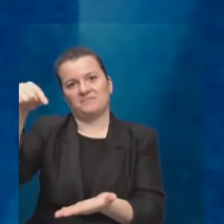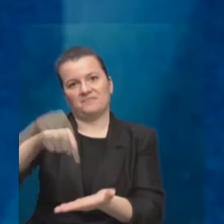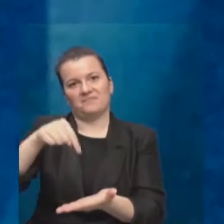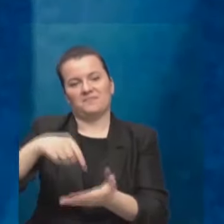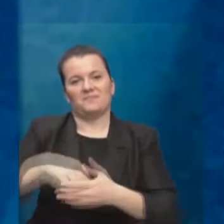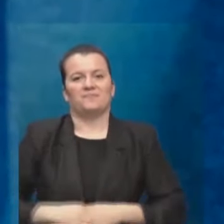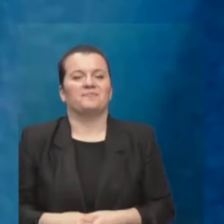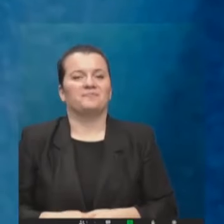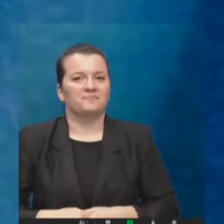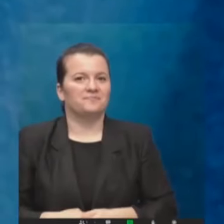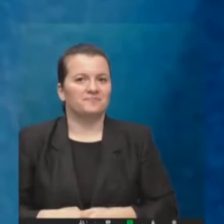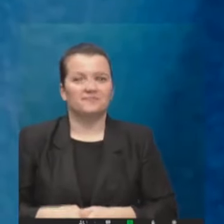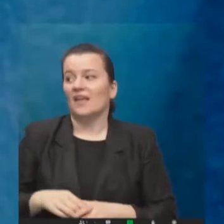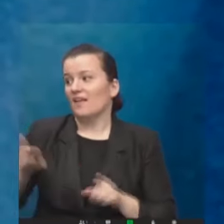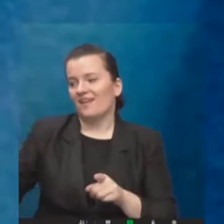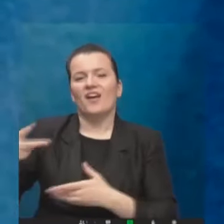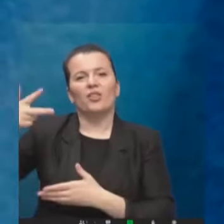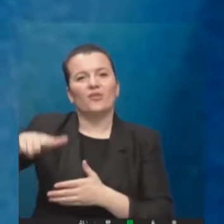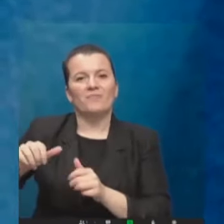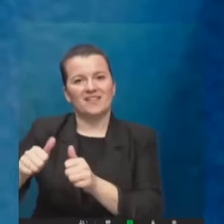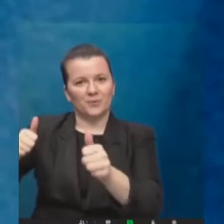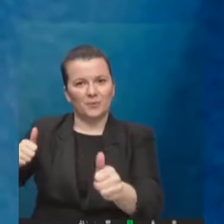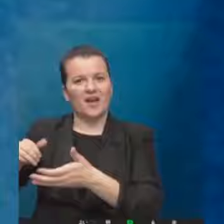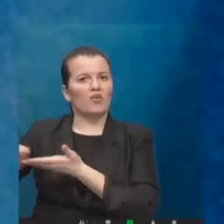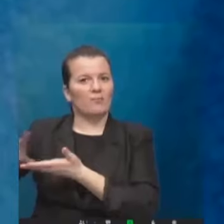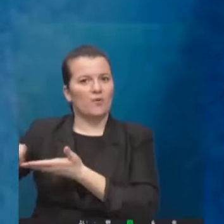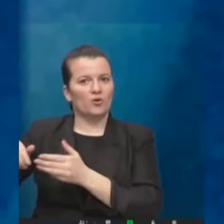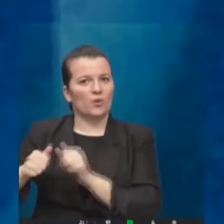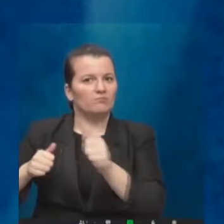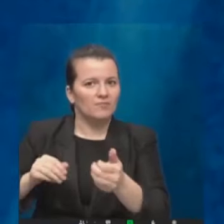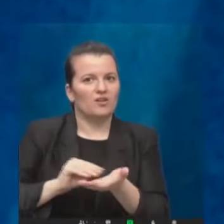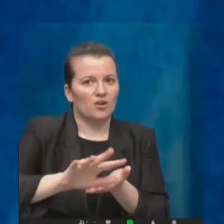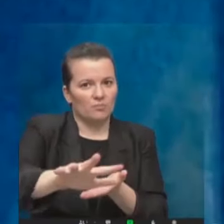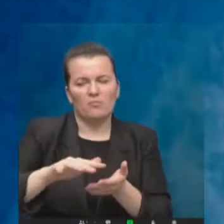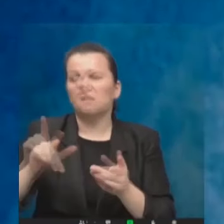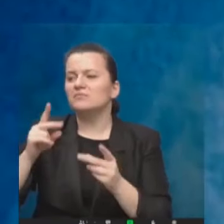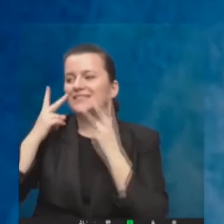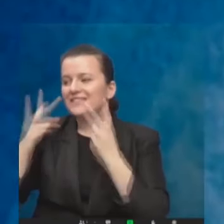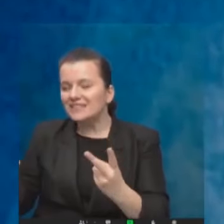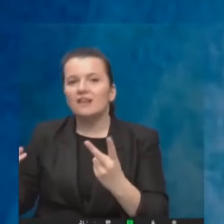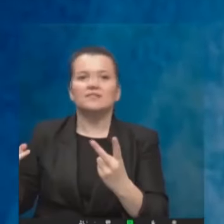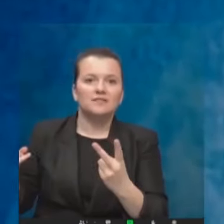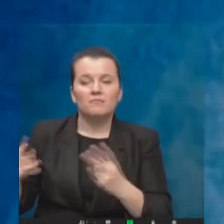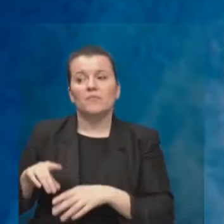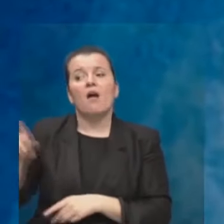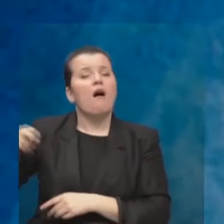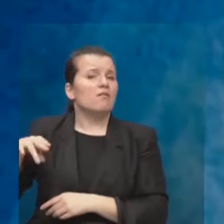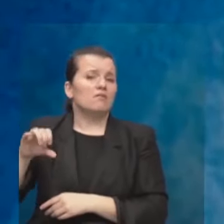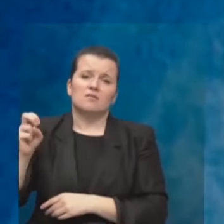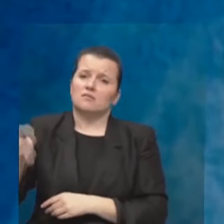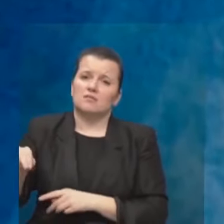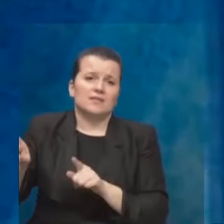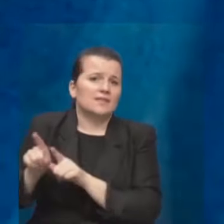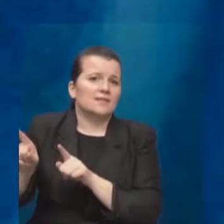year, so it is not for me to divulge anything. But of course, Nissan faced the self-same challenges that Renault